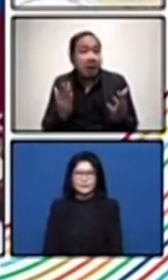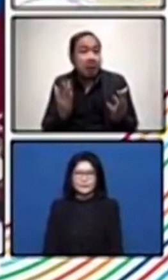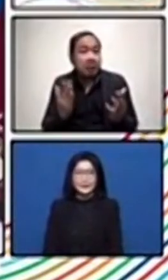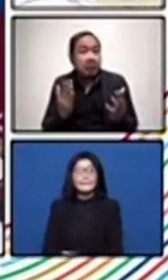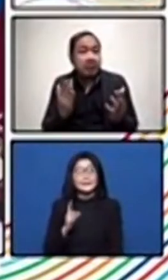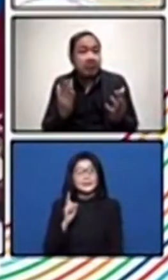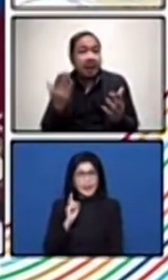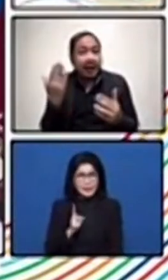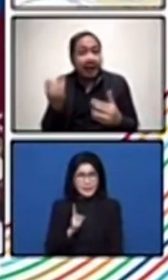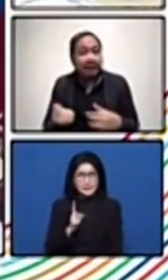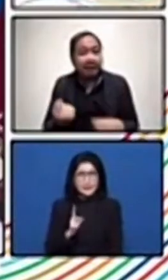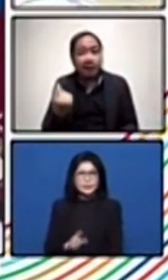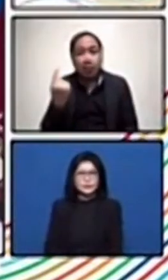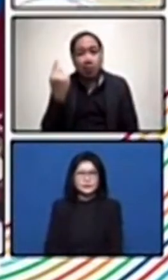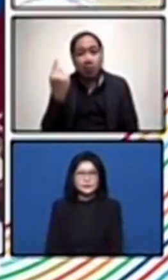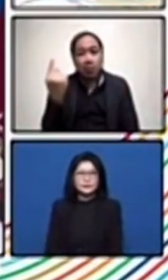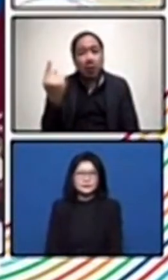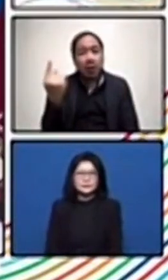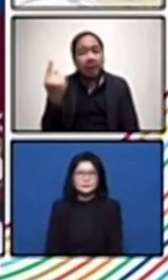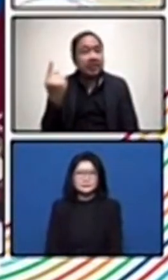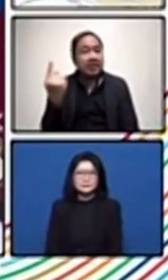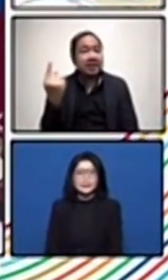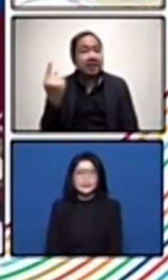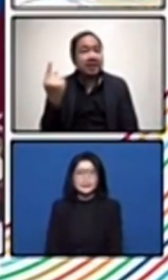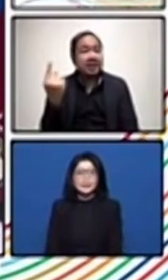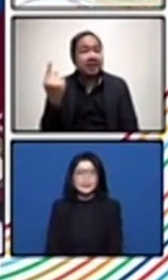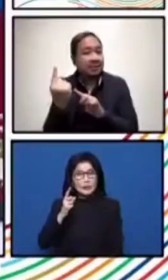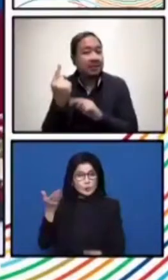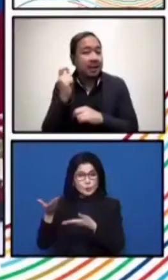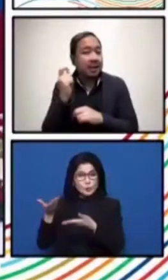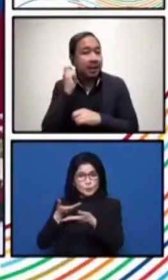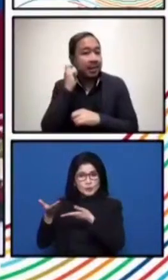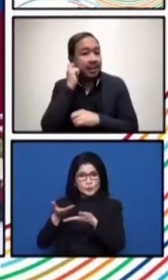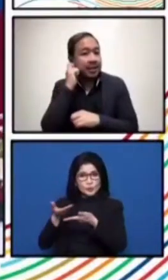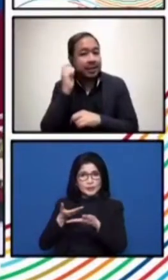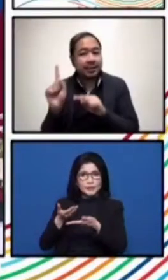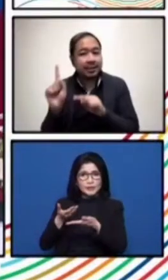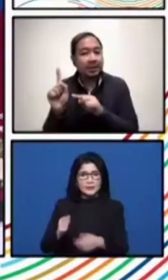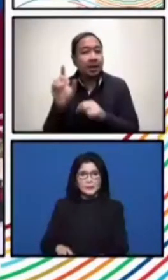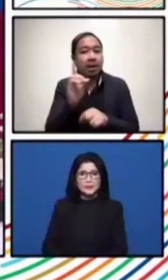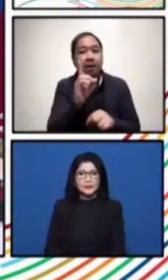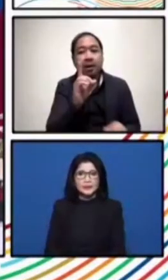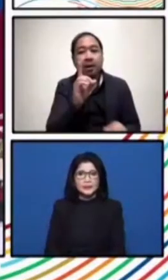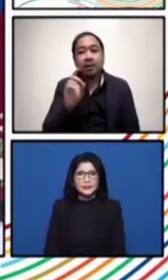as a discussion uh here is a doctor